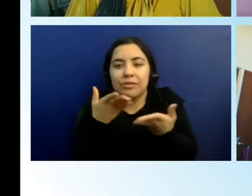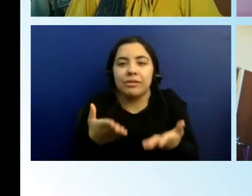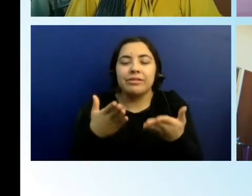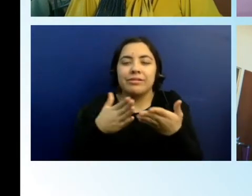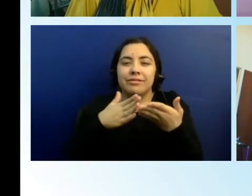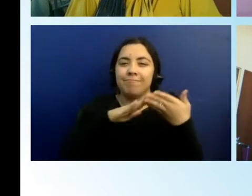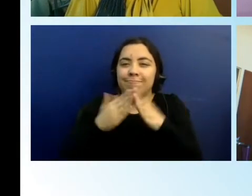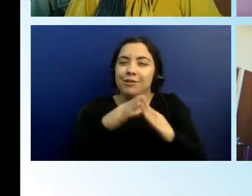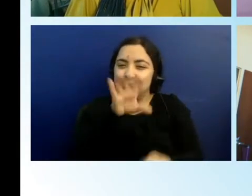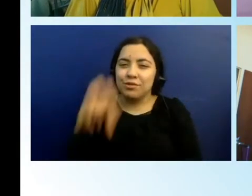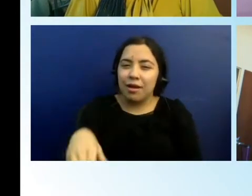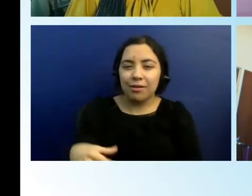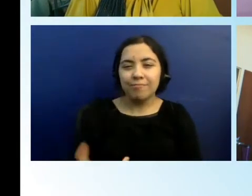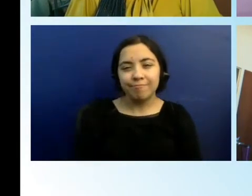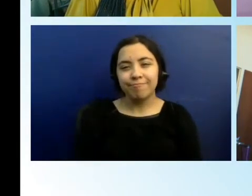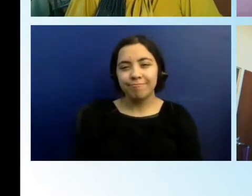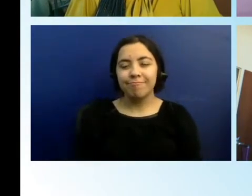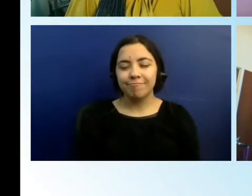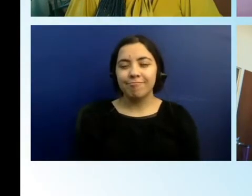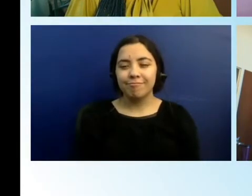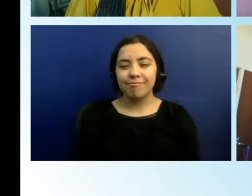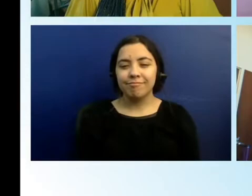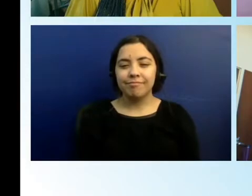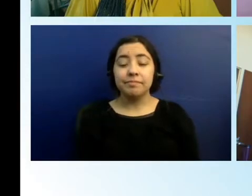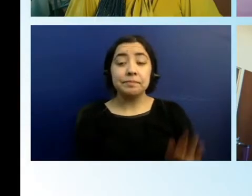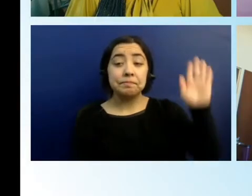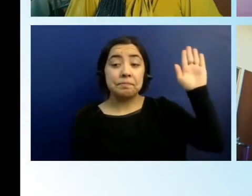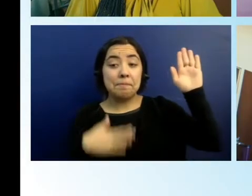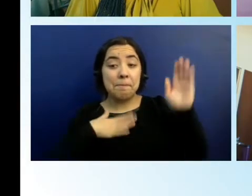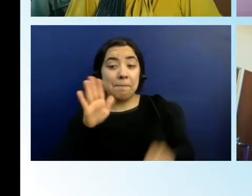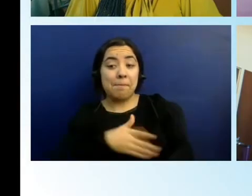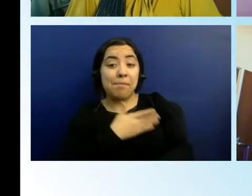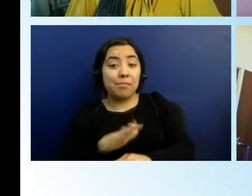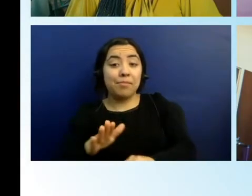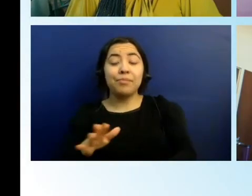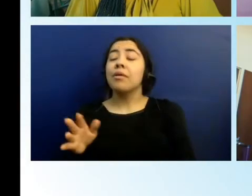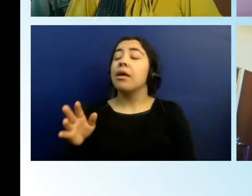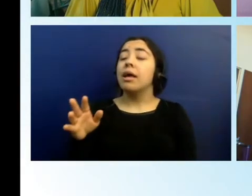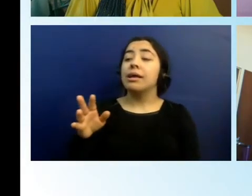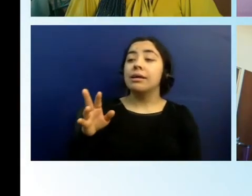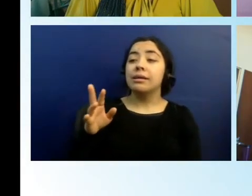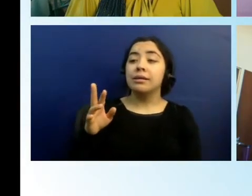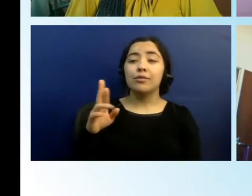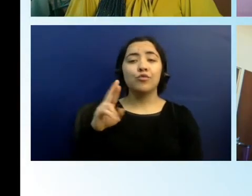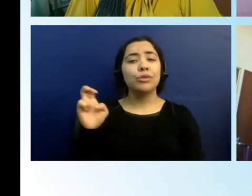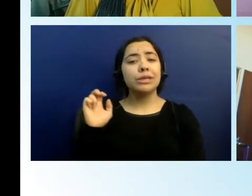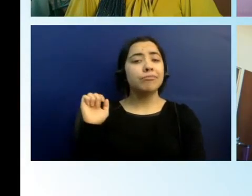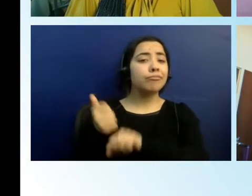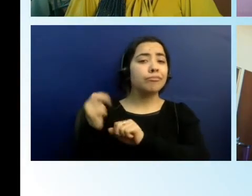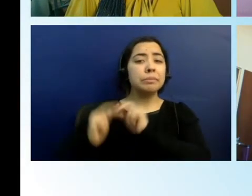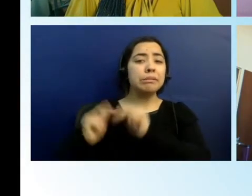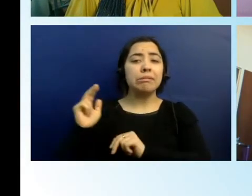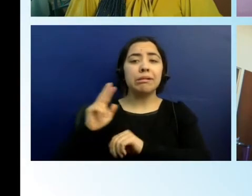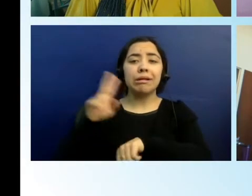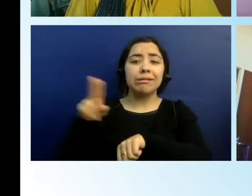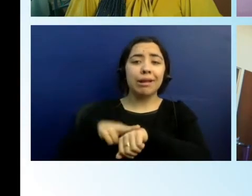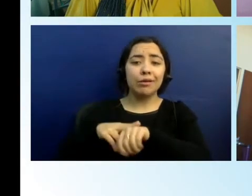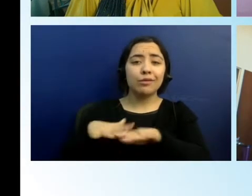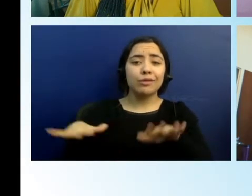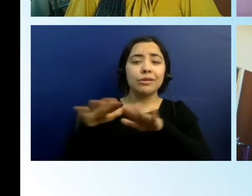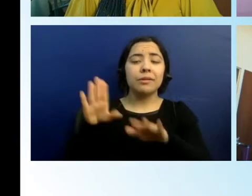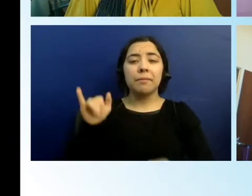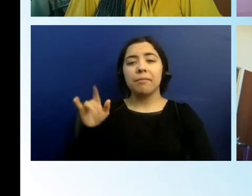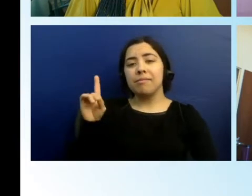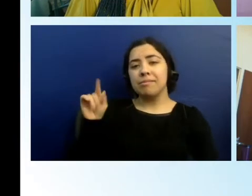Megan? And my song would be Rebuild a Nation by Damon Locks and the Black